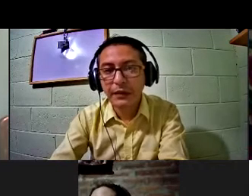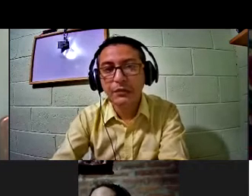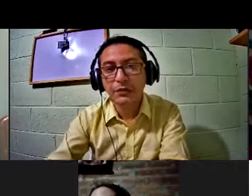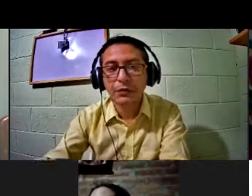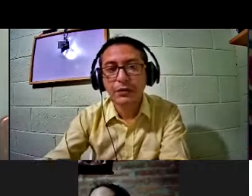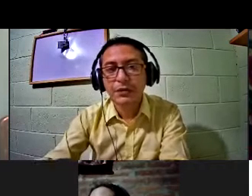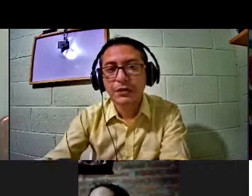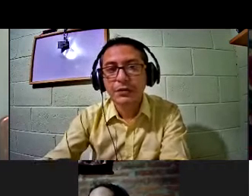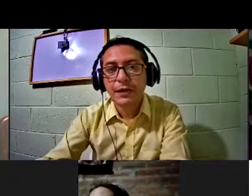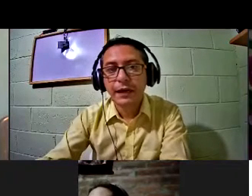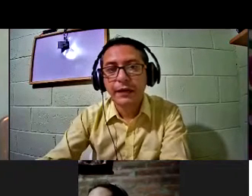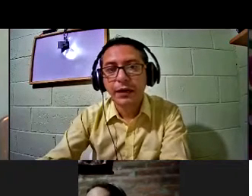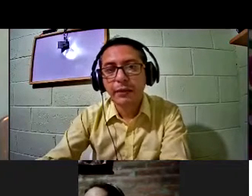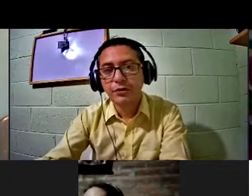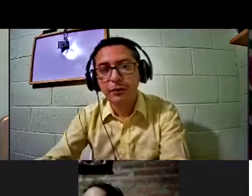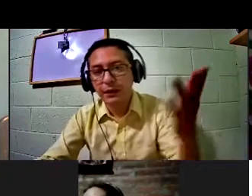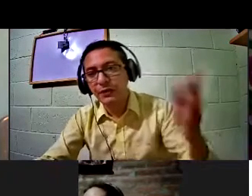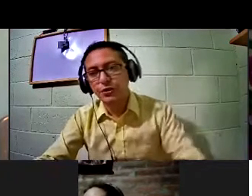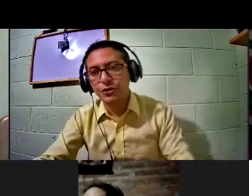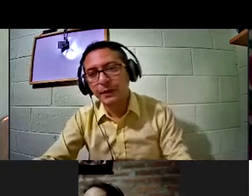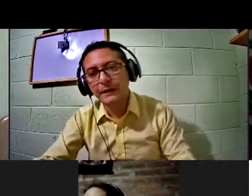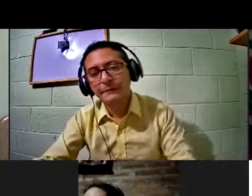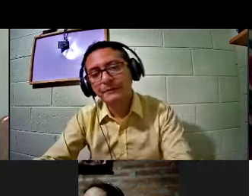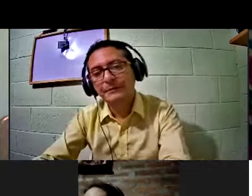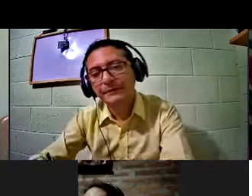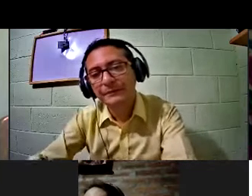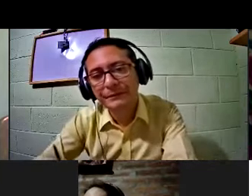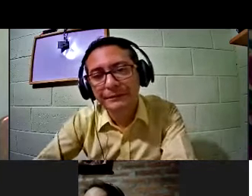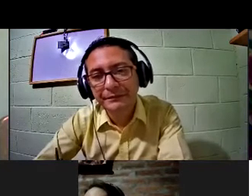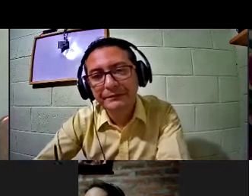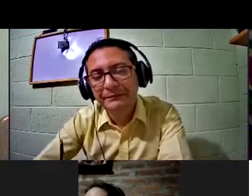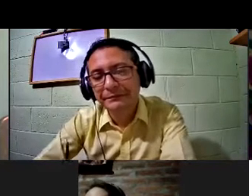Okay, cool. And what about shopping? Did you go shopping?